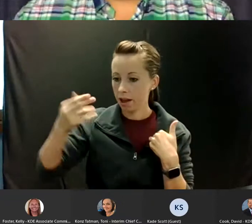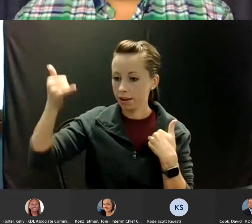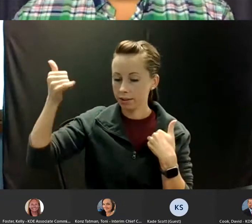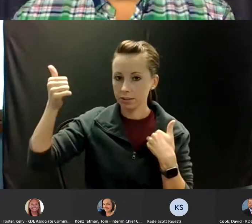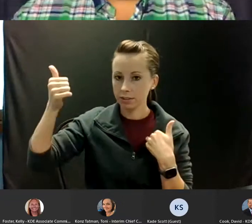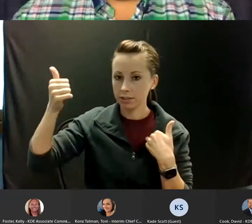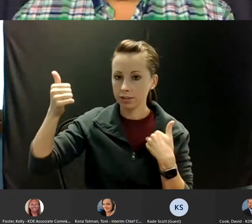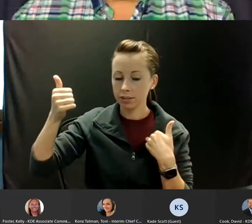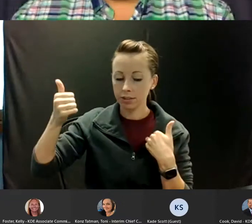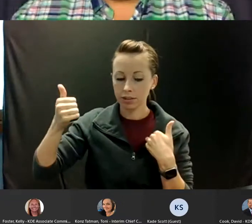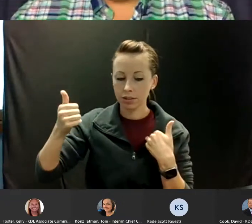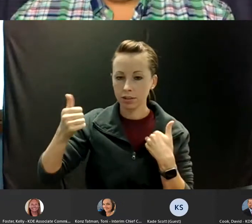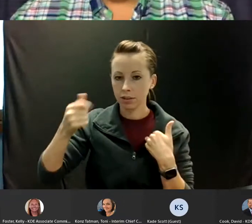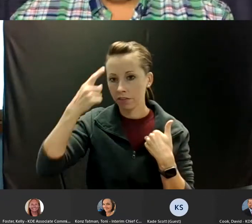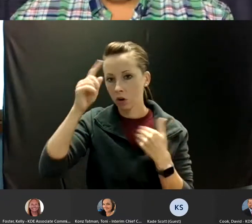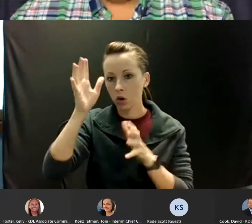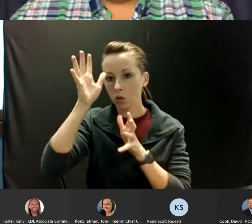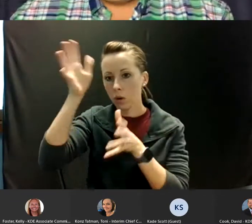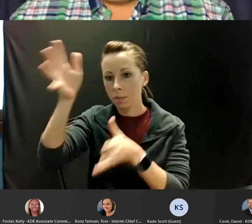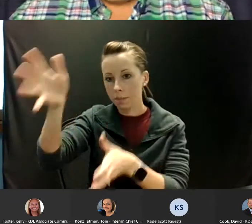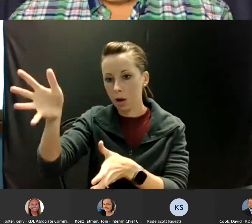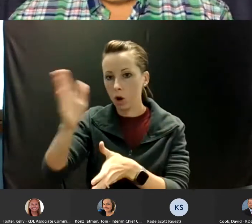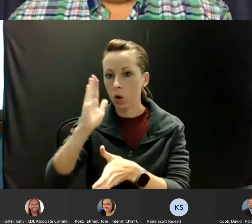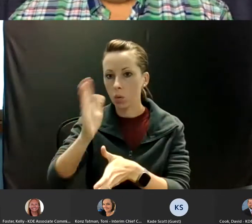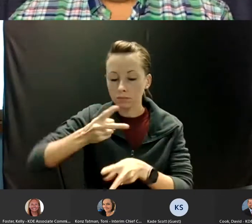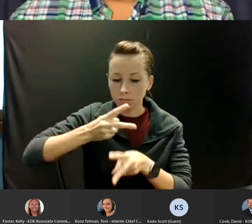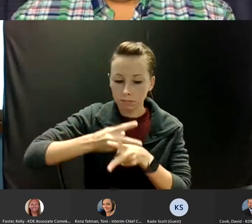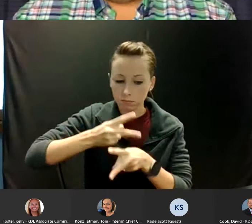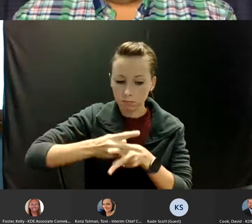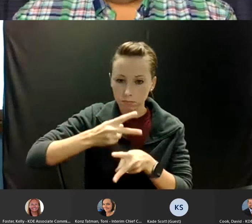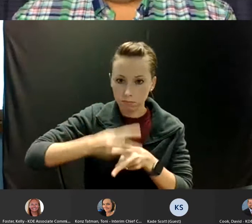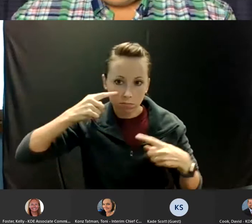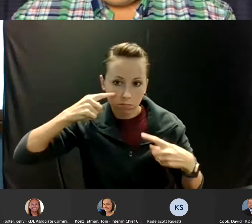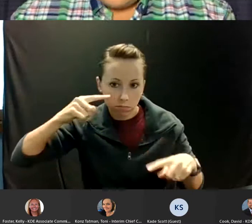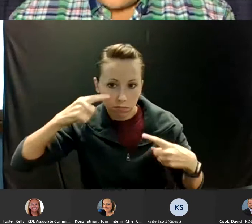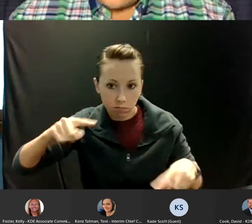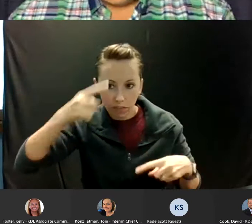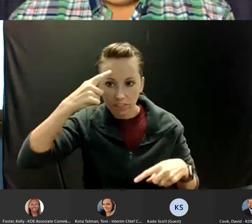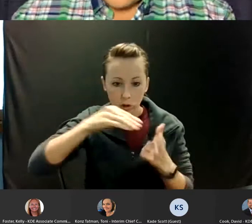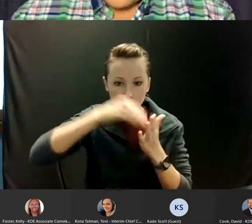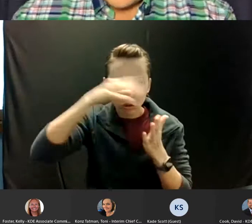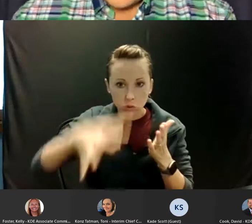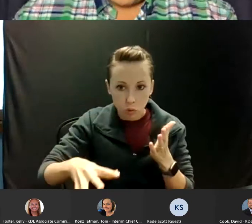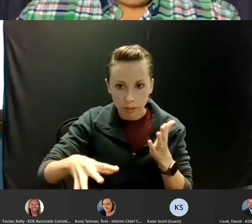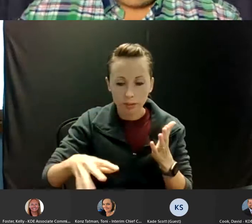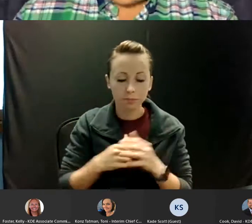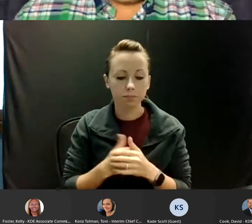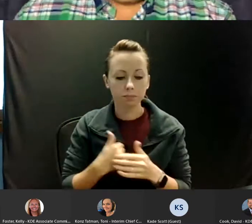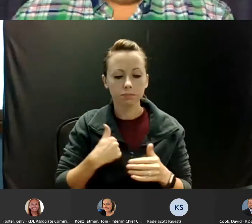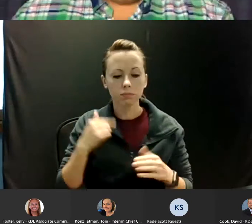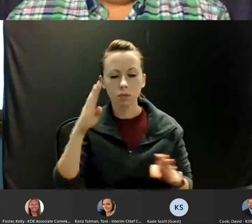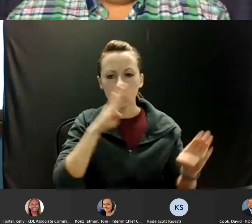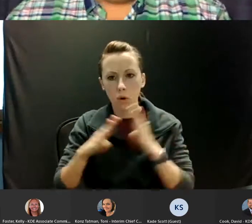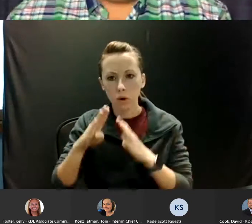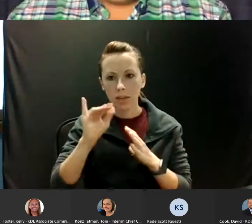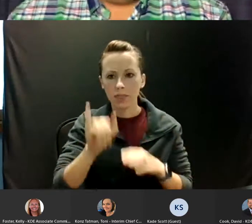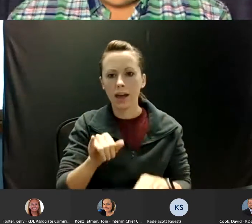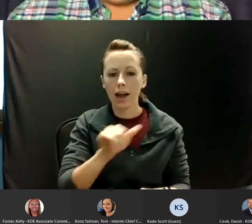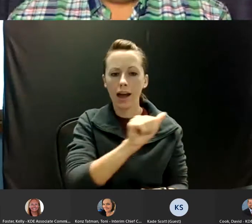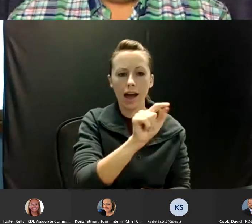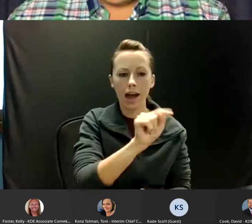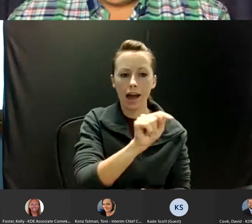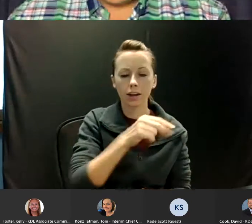of grandparents that are caring for, students. I'm worried that those at-risk individuals,